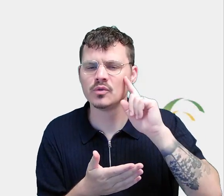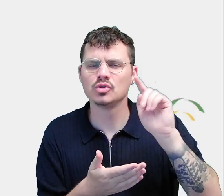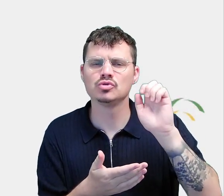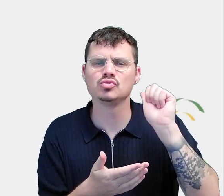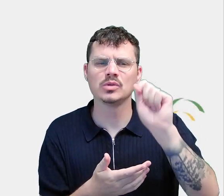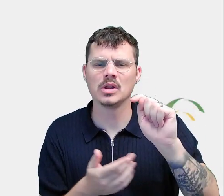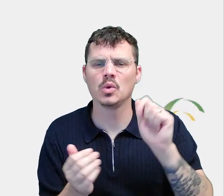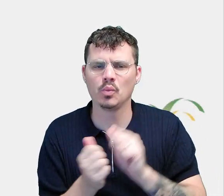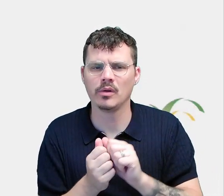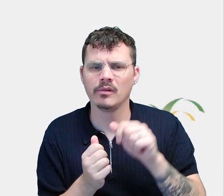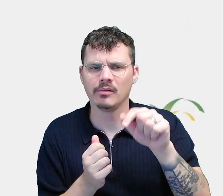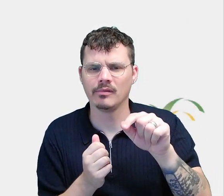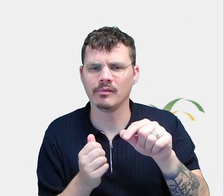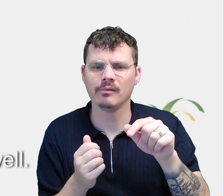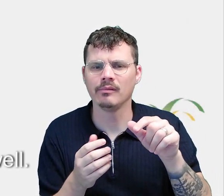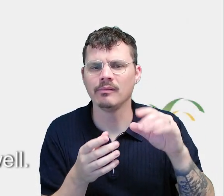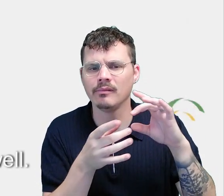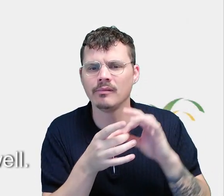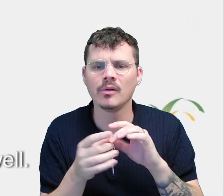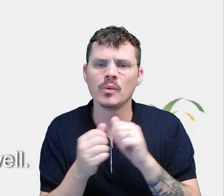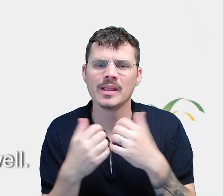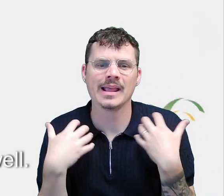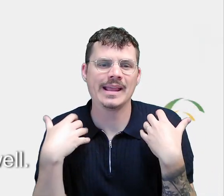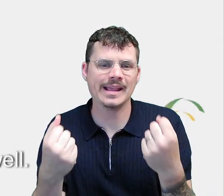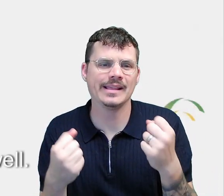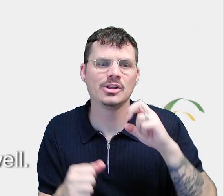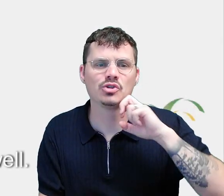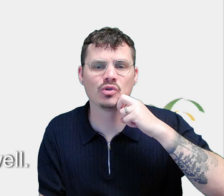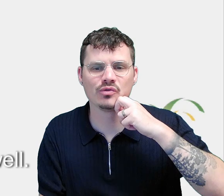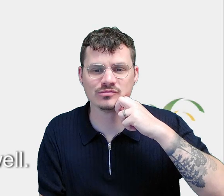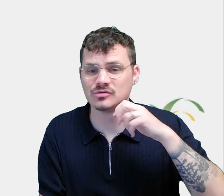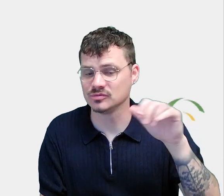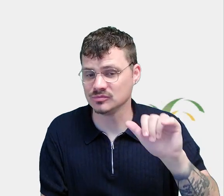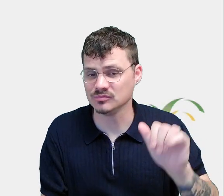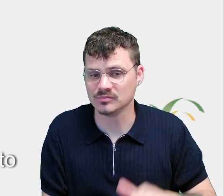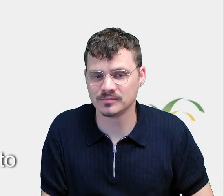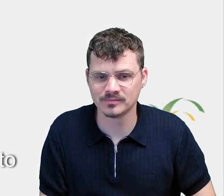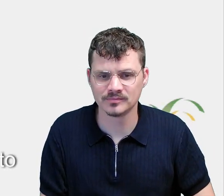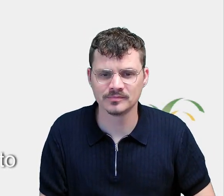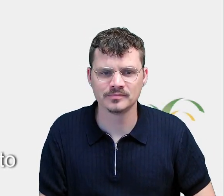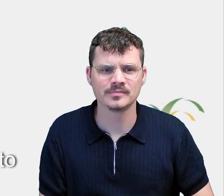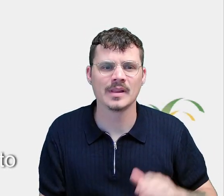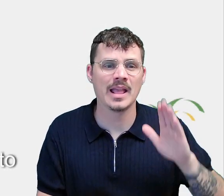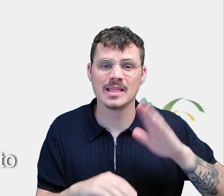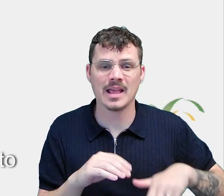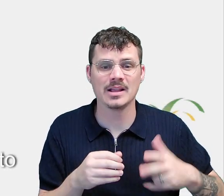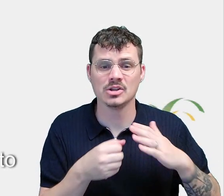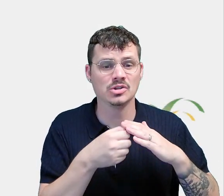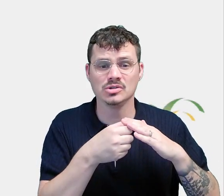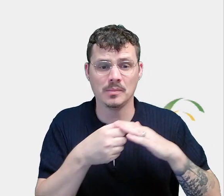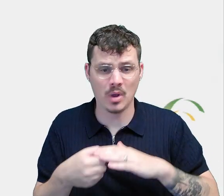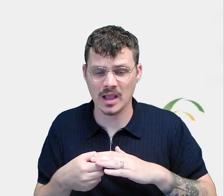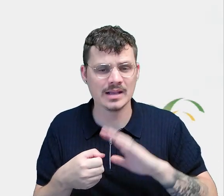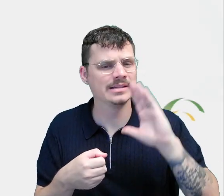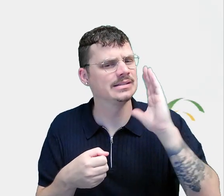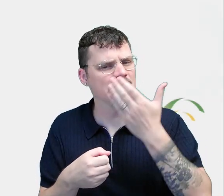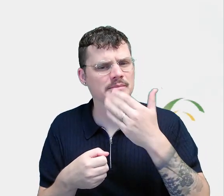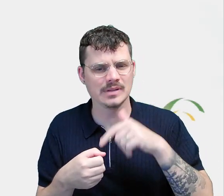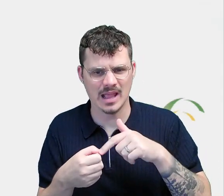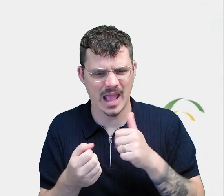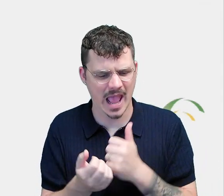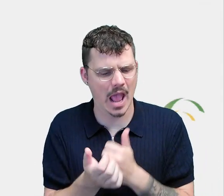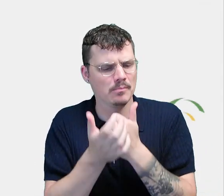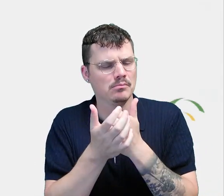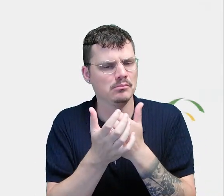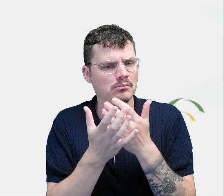which translates therefore into healing of other types of nerves as well. Rather than suppression, it seems to facilitate, in